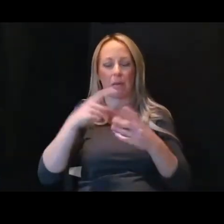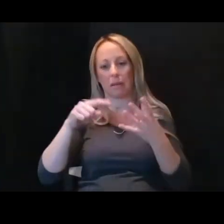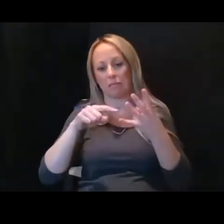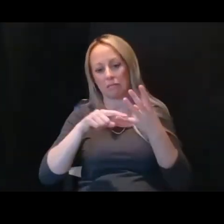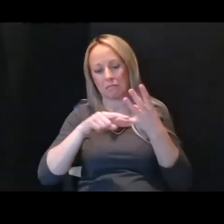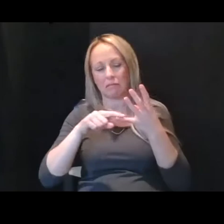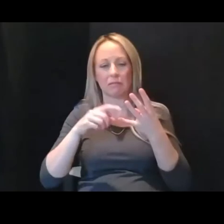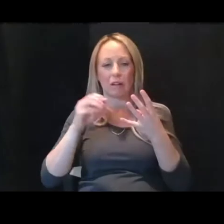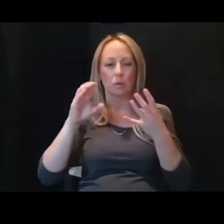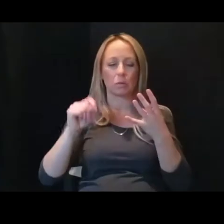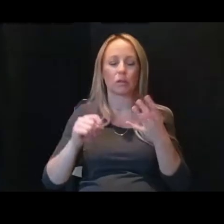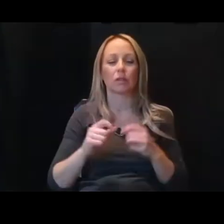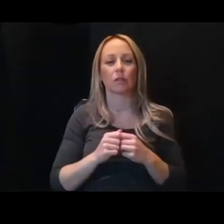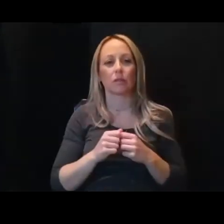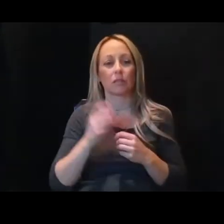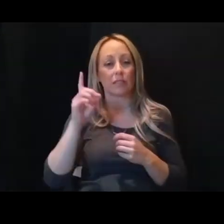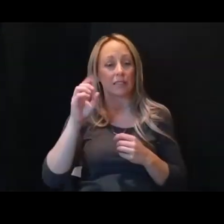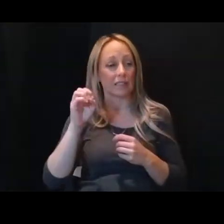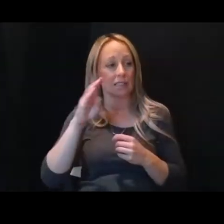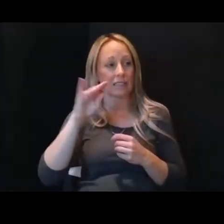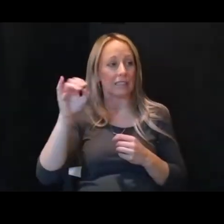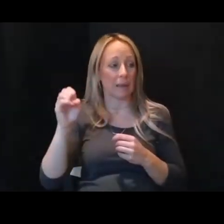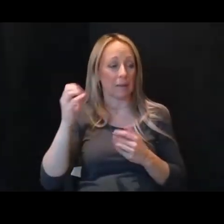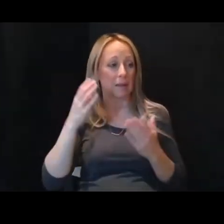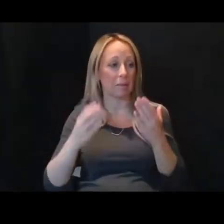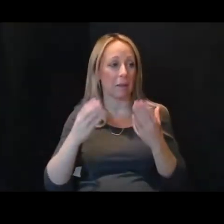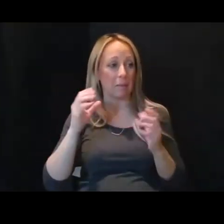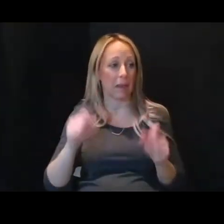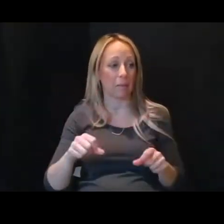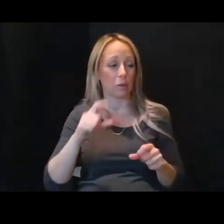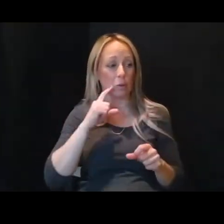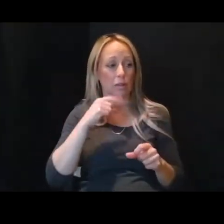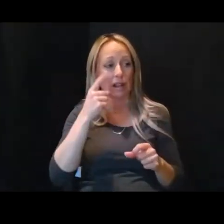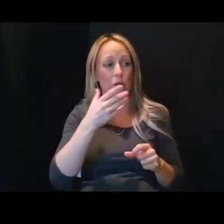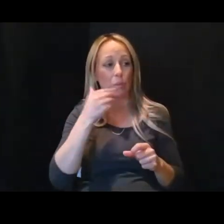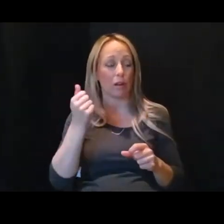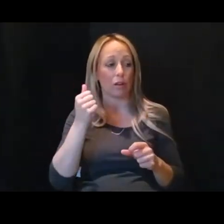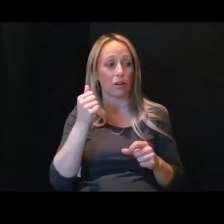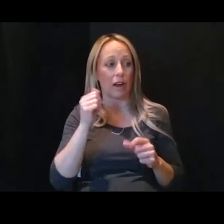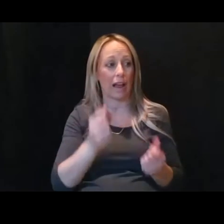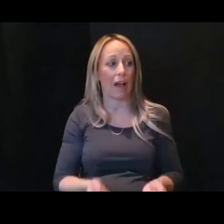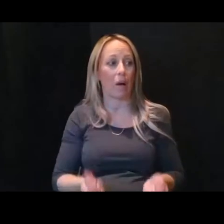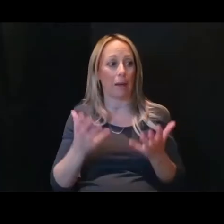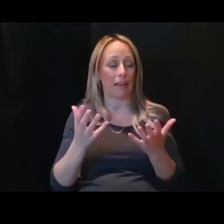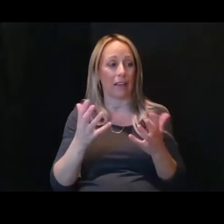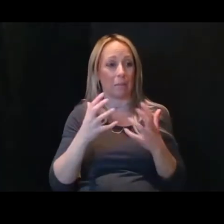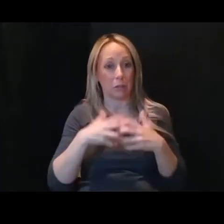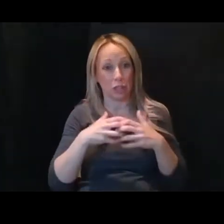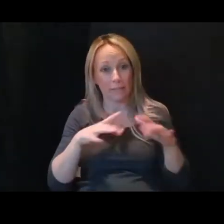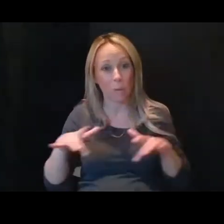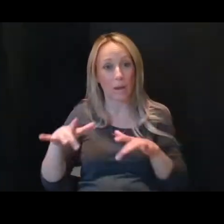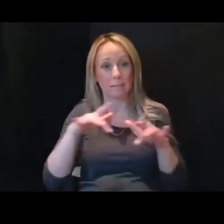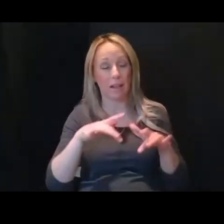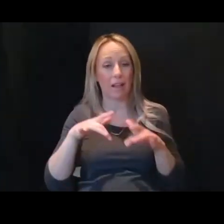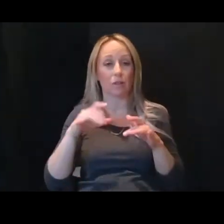give you a little more information on how many are reached and how many voicemails they get. But I will say, with the